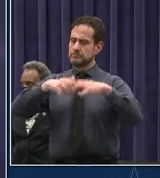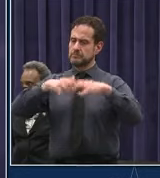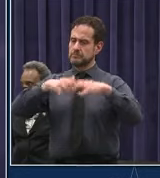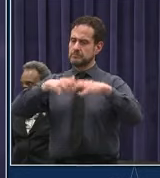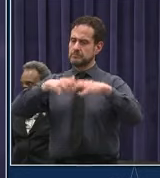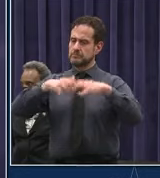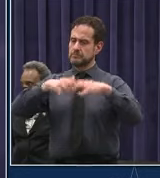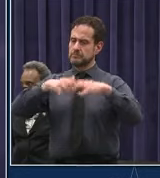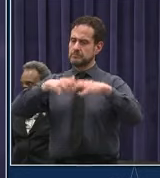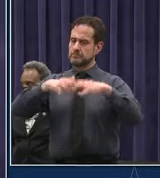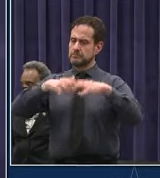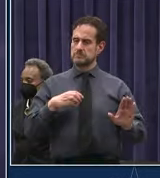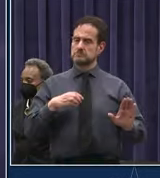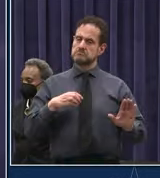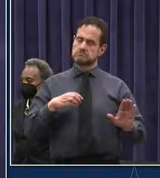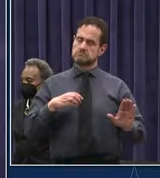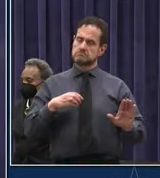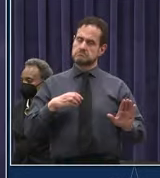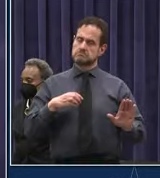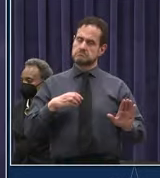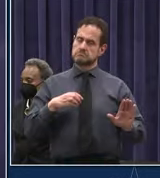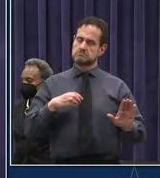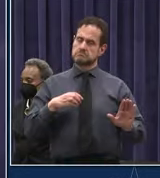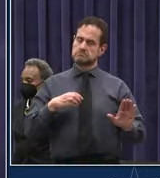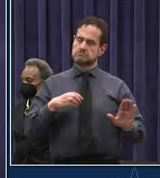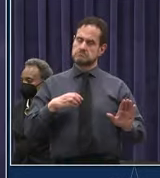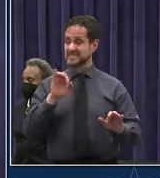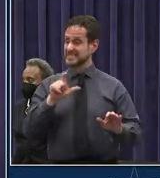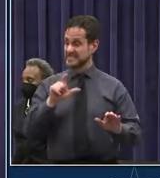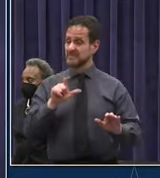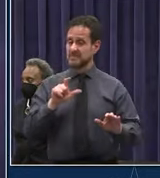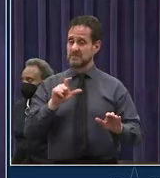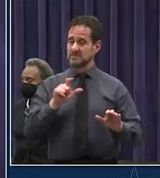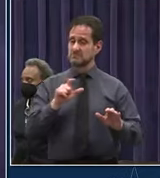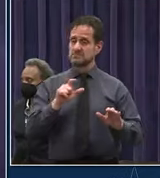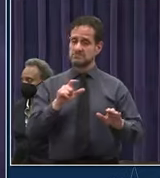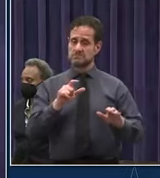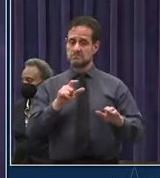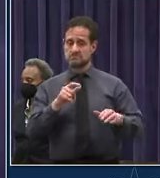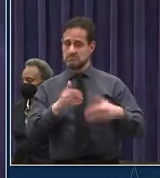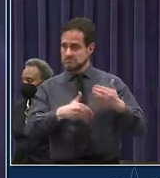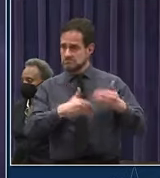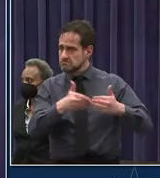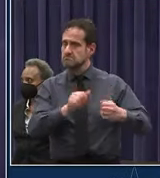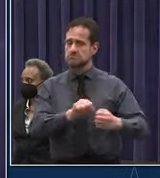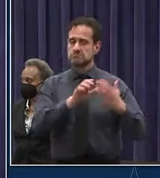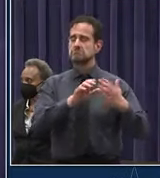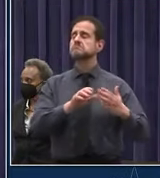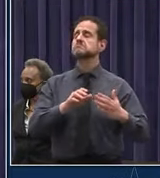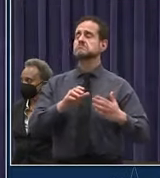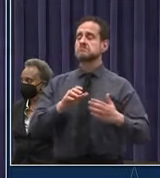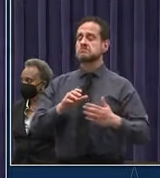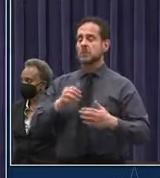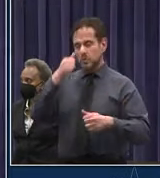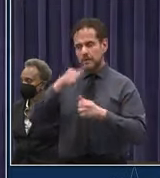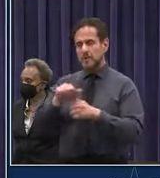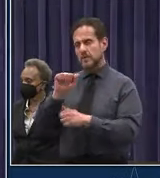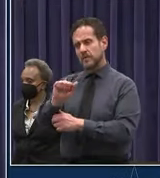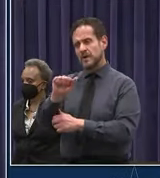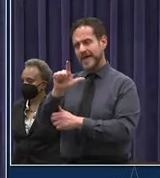back from the 90s till today, you know, many gangs have been dismantled for federal